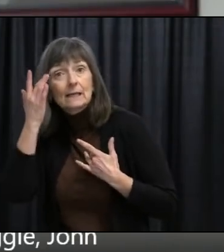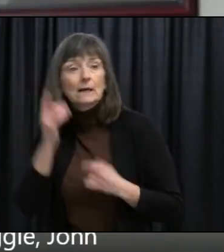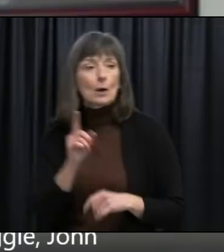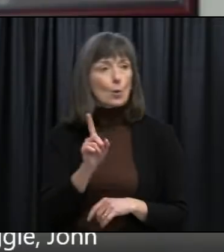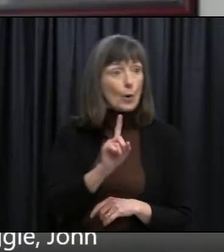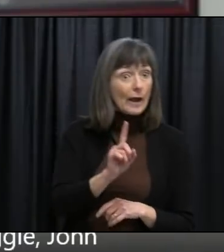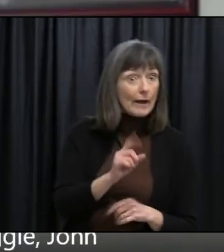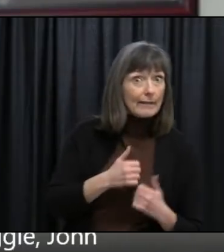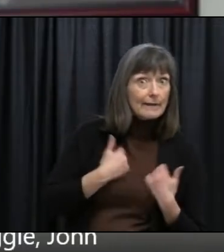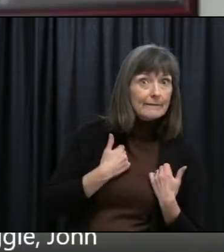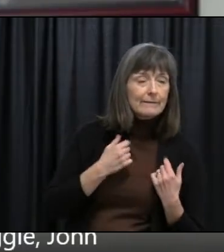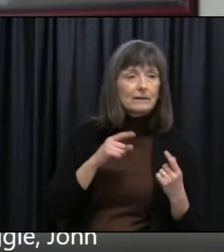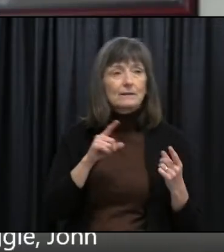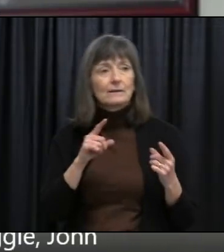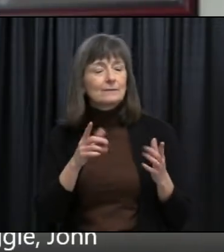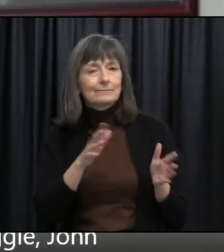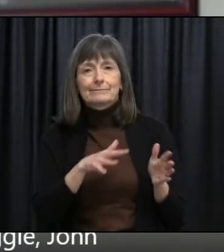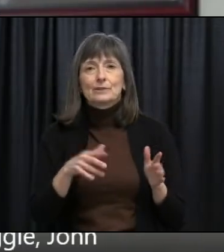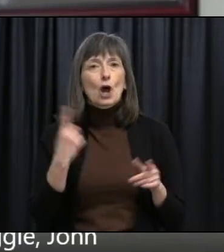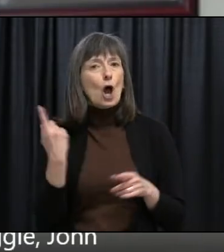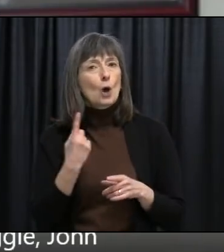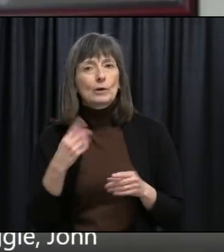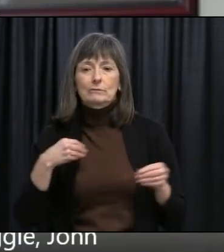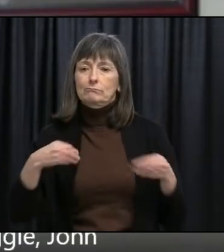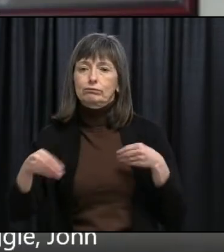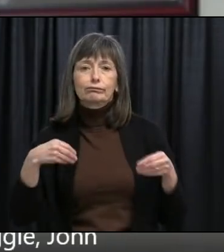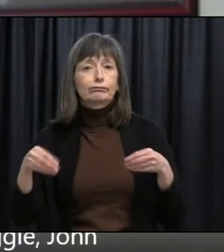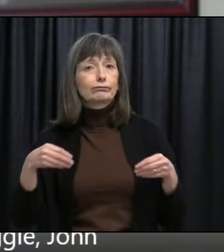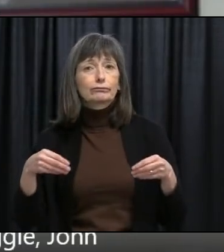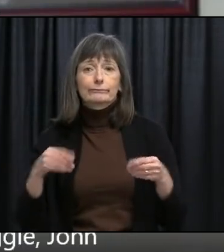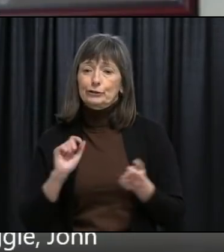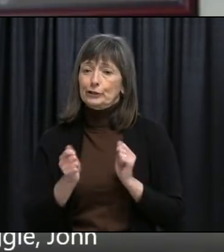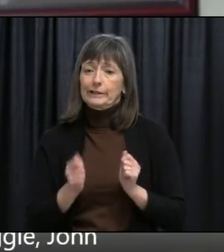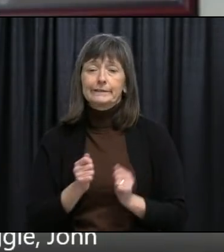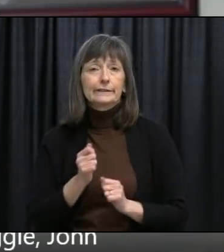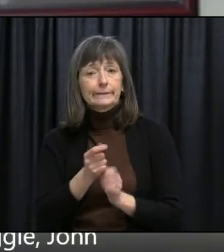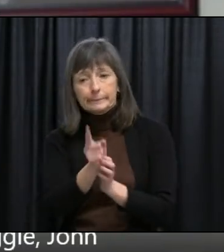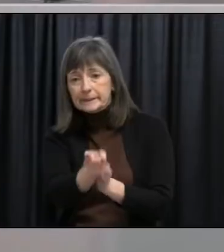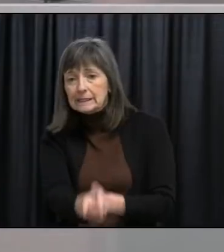introduction: flexible, ever-changing, and a challenge.